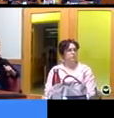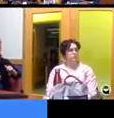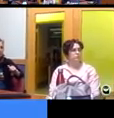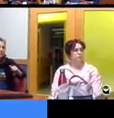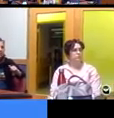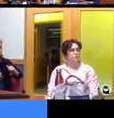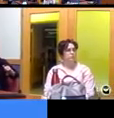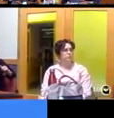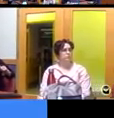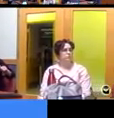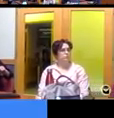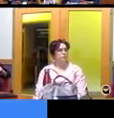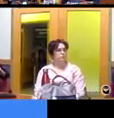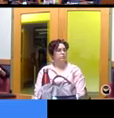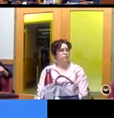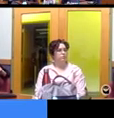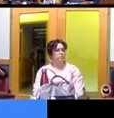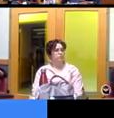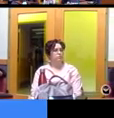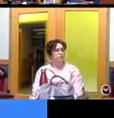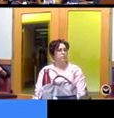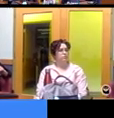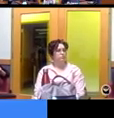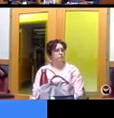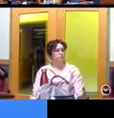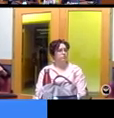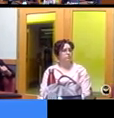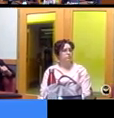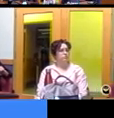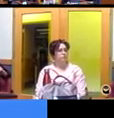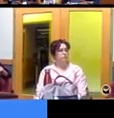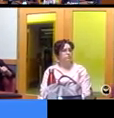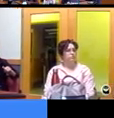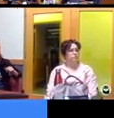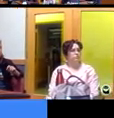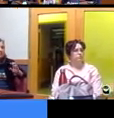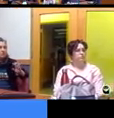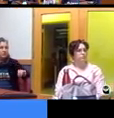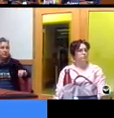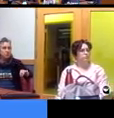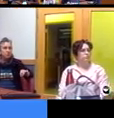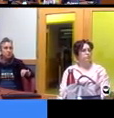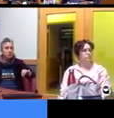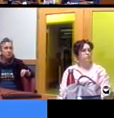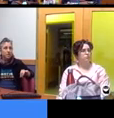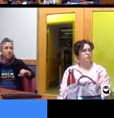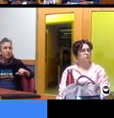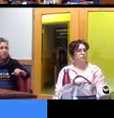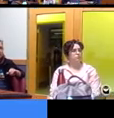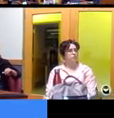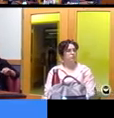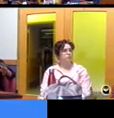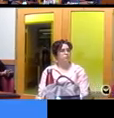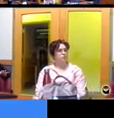that people wonder about and often have questions about. And so the procedure itself is very short,